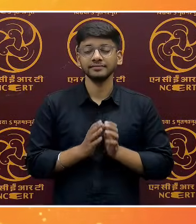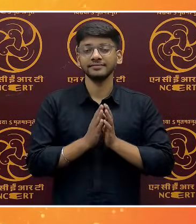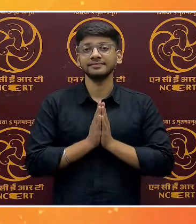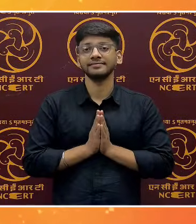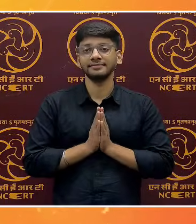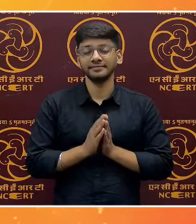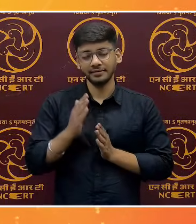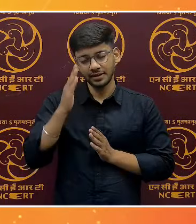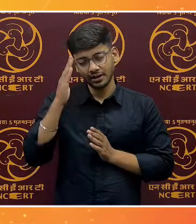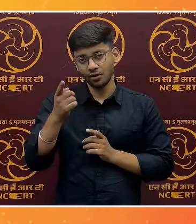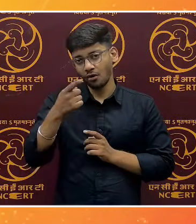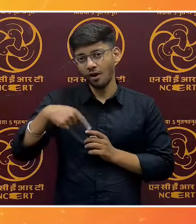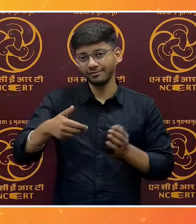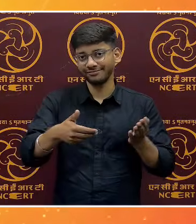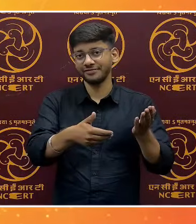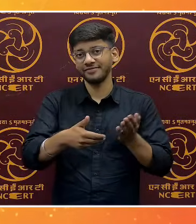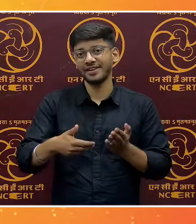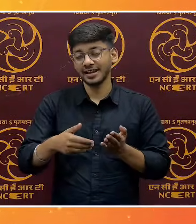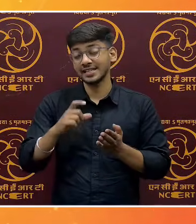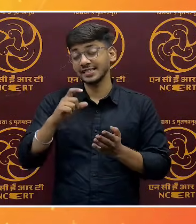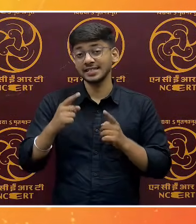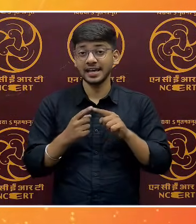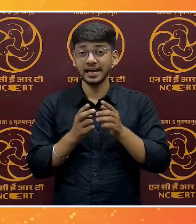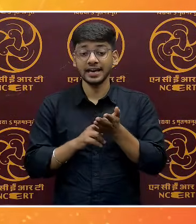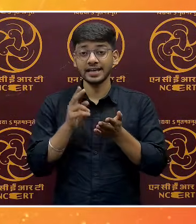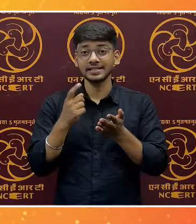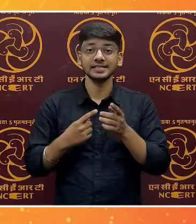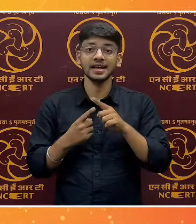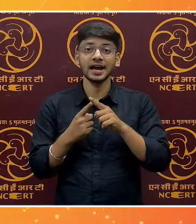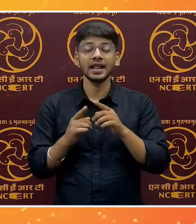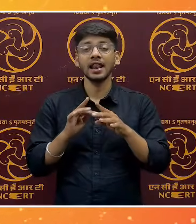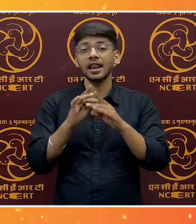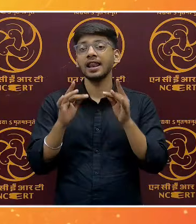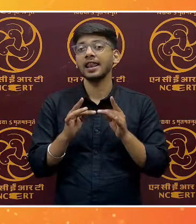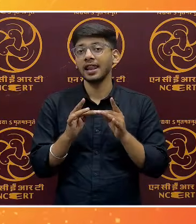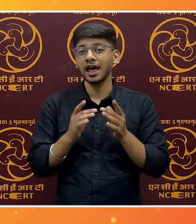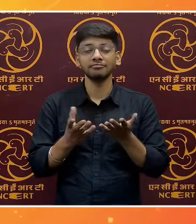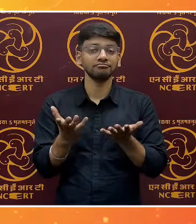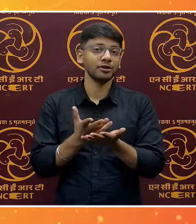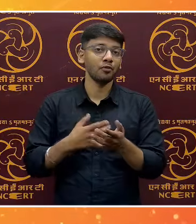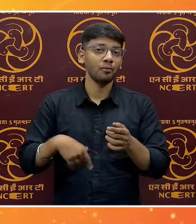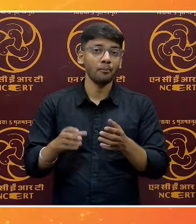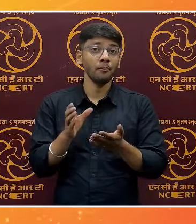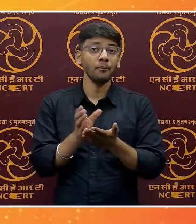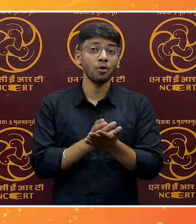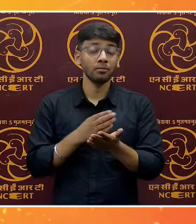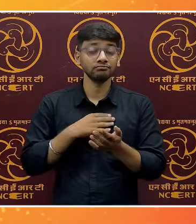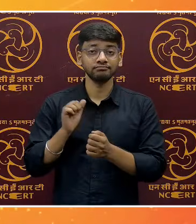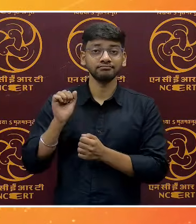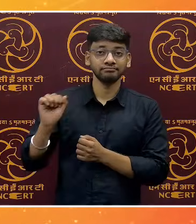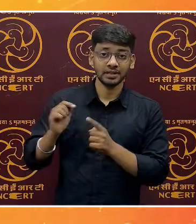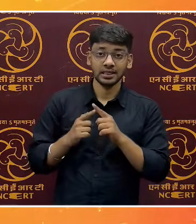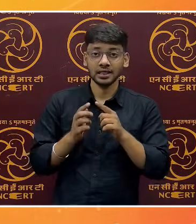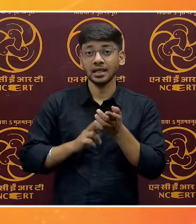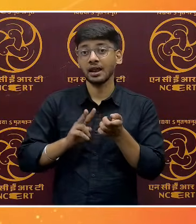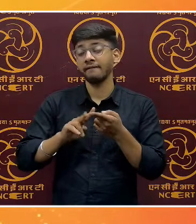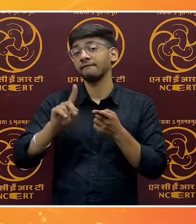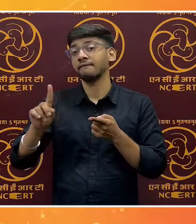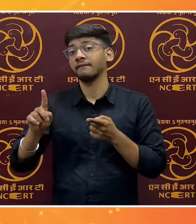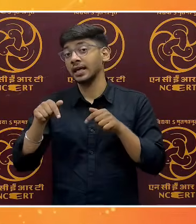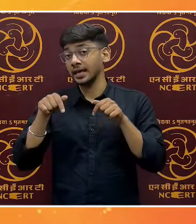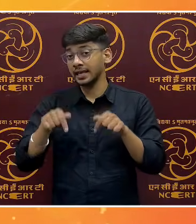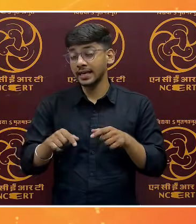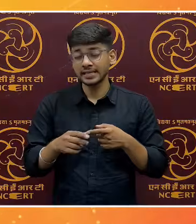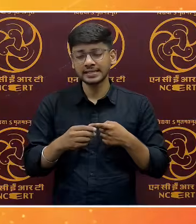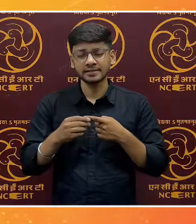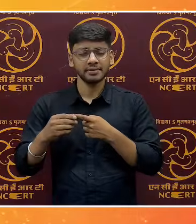Namaskar, hello and a very warm welcome to CIET NCERT's live phone-in interactive program. I'm Tanvi Khurana and this is our